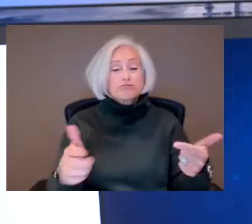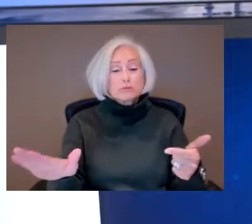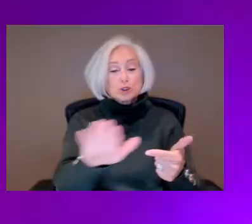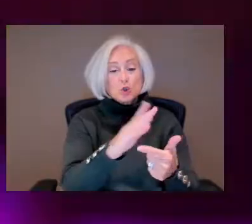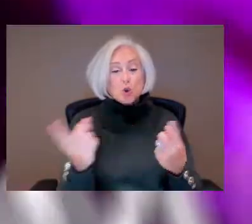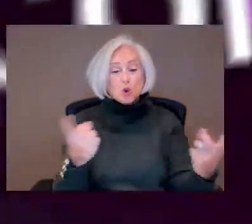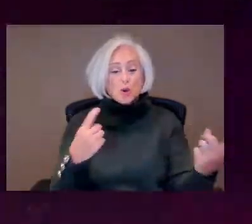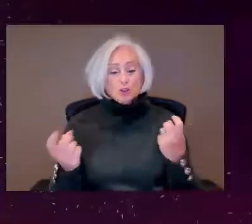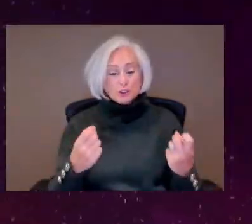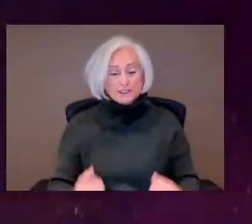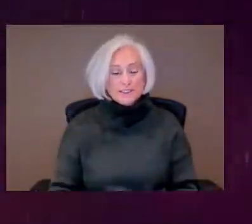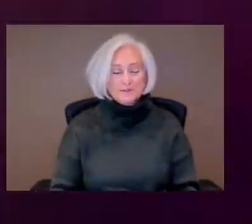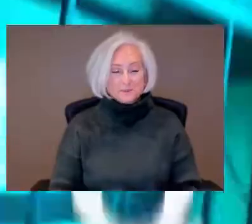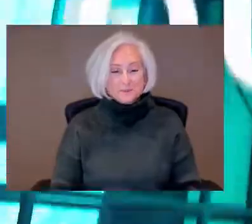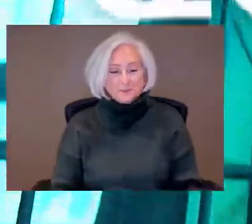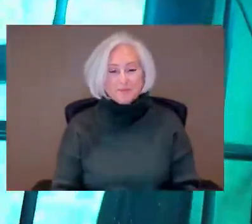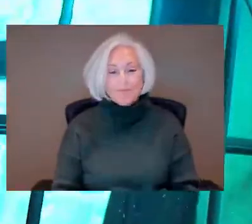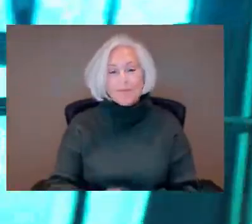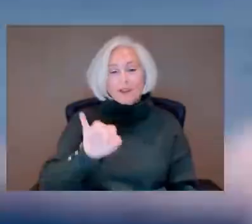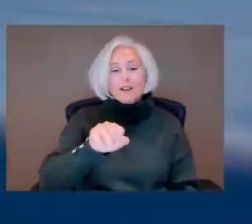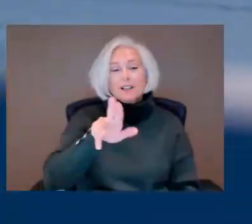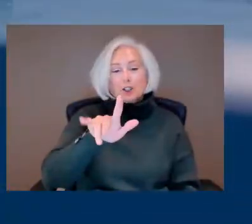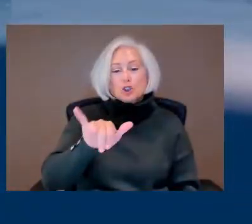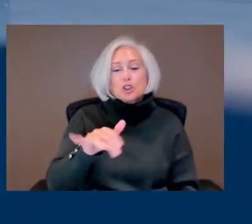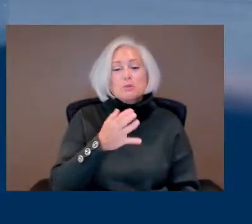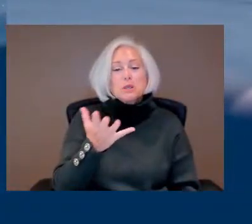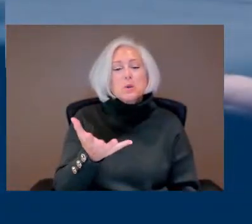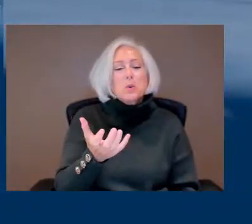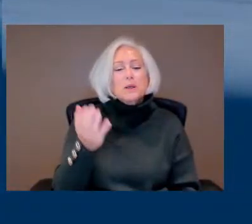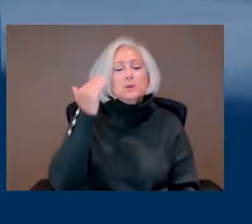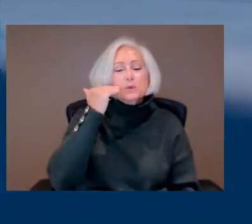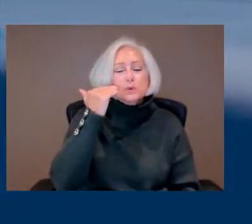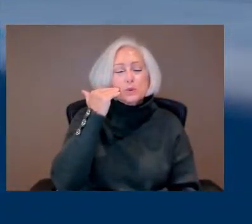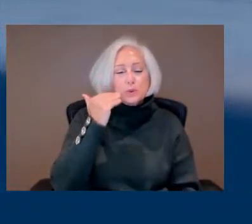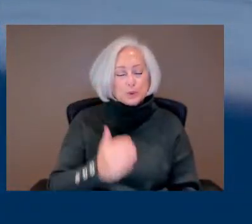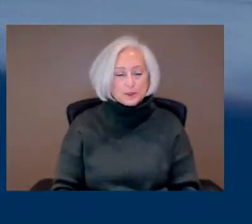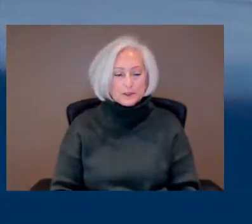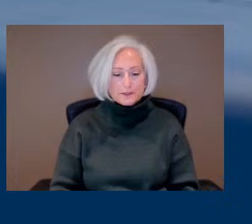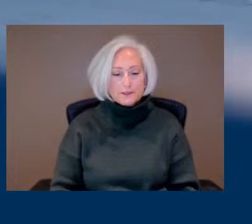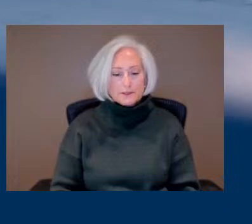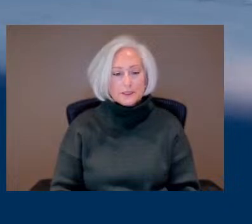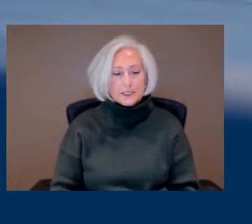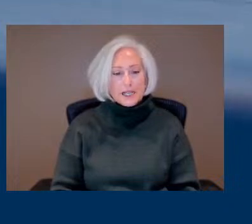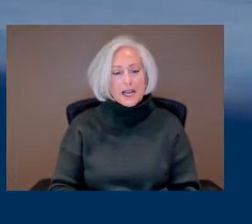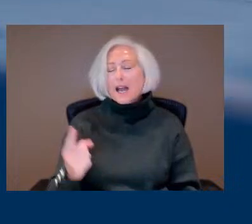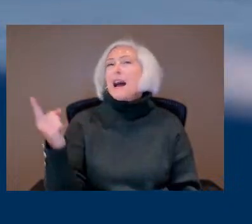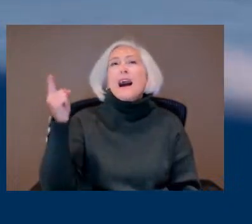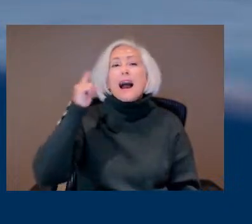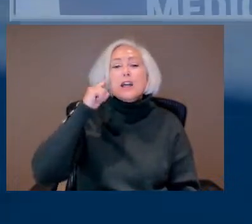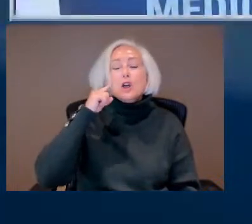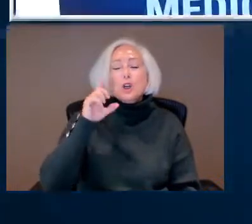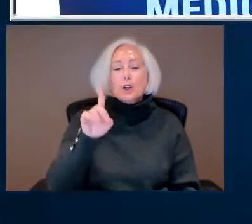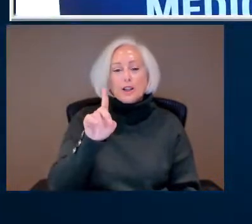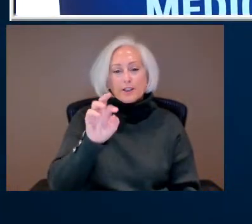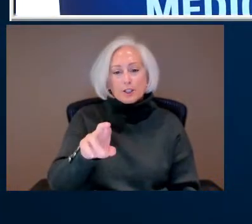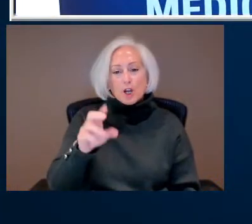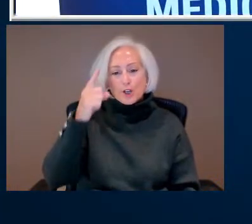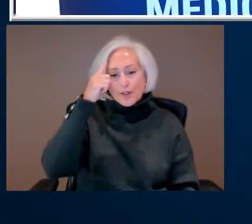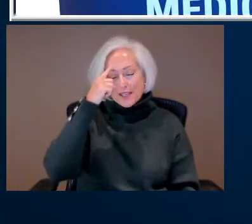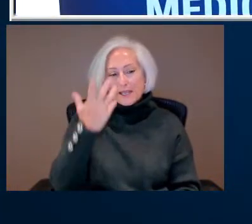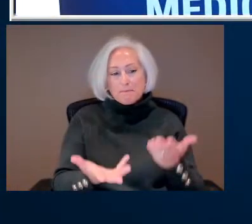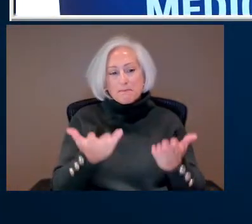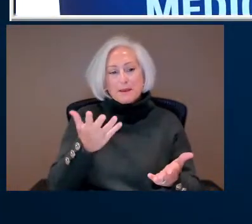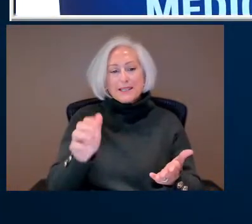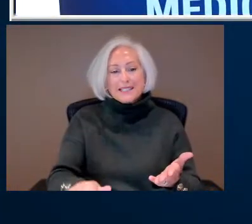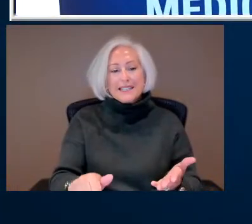morning. Jeremy has a question. He says, I've heard that the doctor thinking that they needed to terminate the pregnancy is an